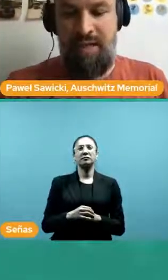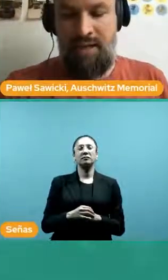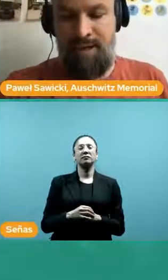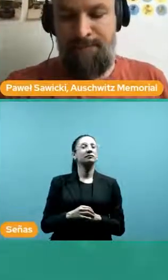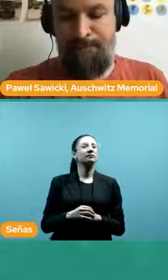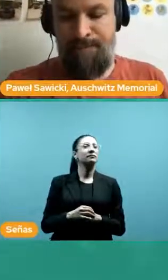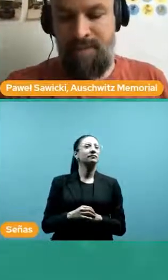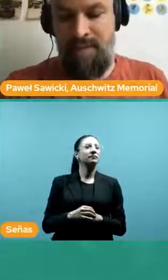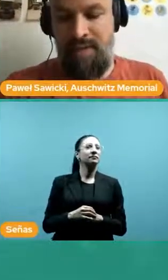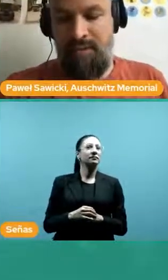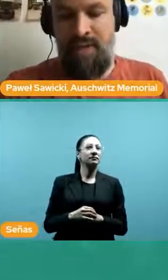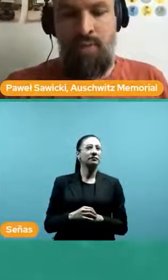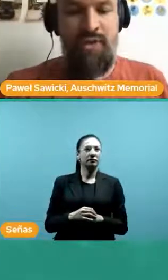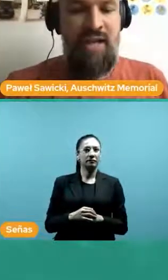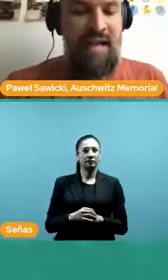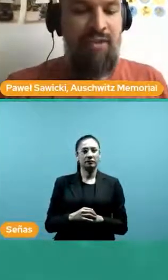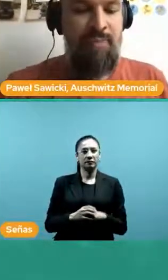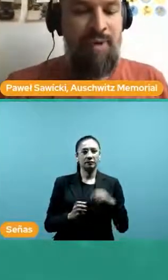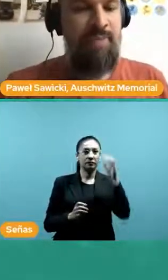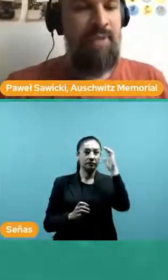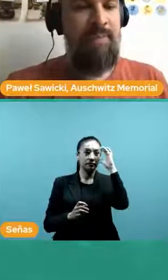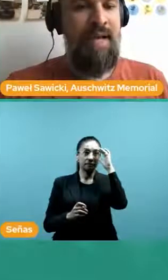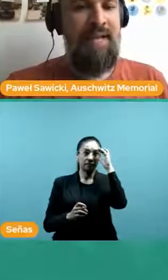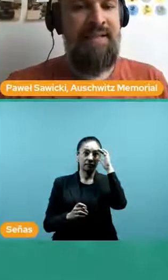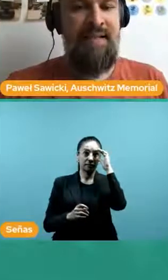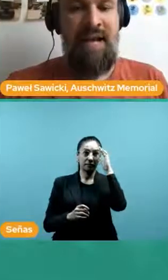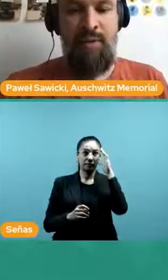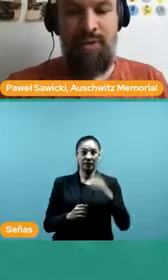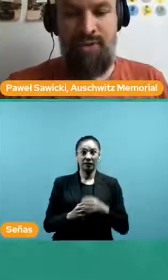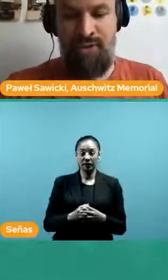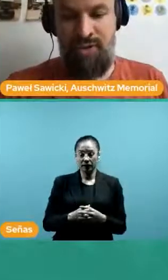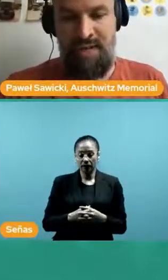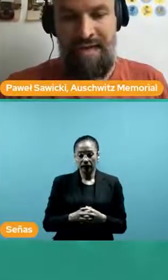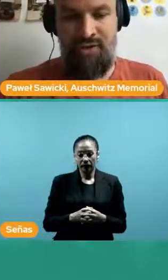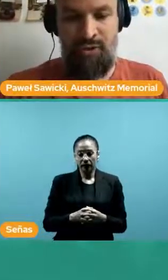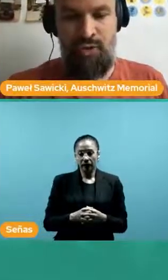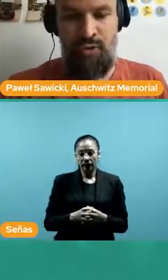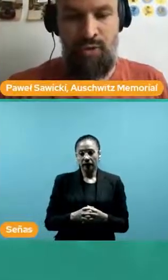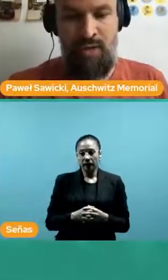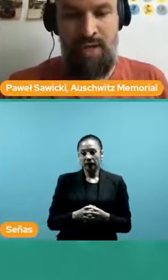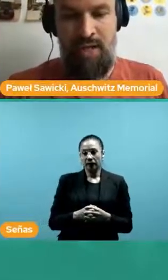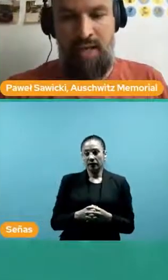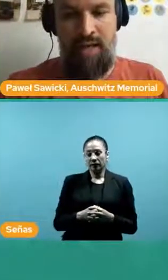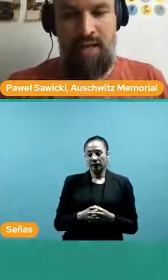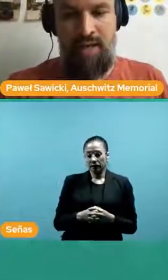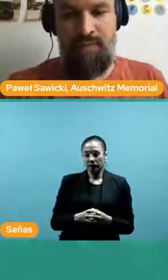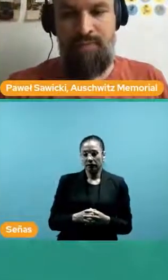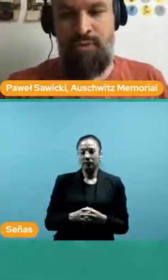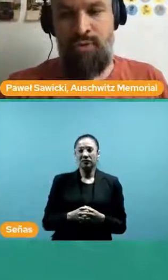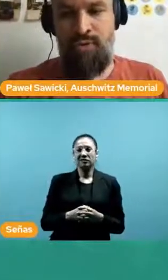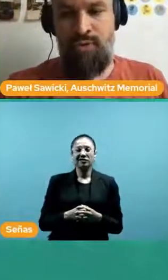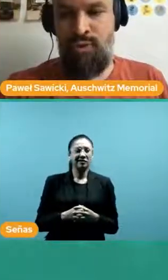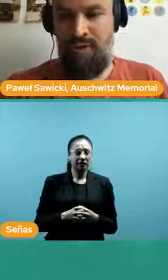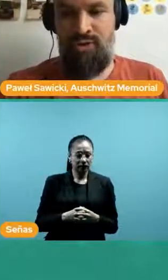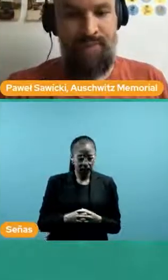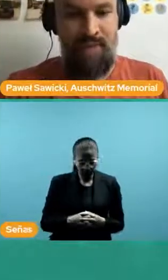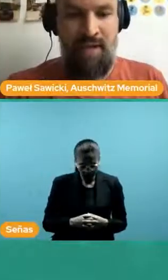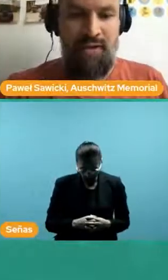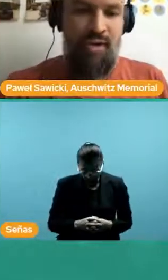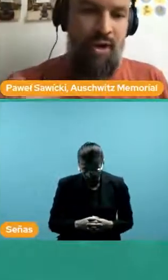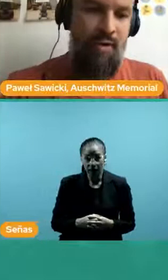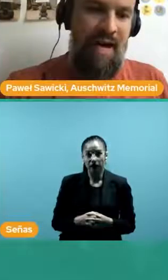Unfortunately, there was a health problem and I was asked to